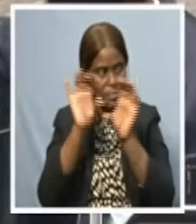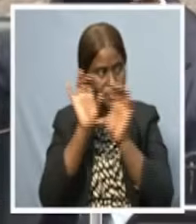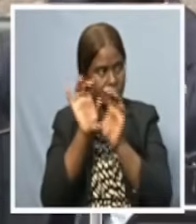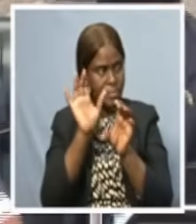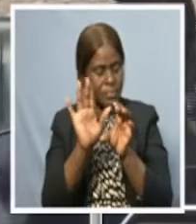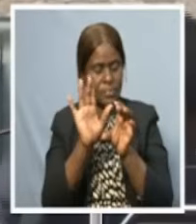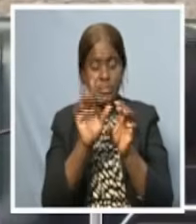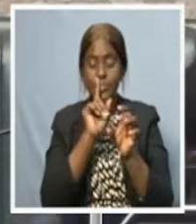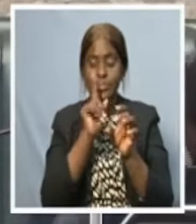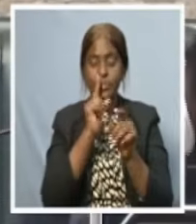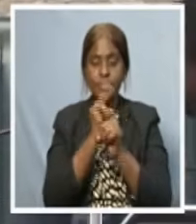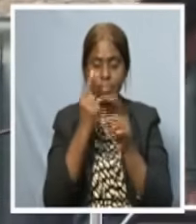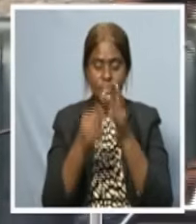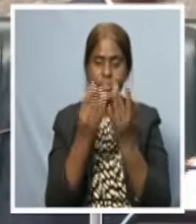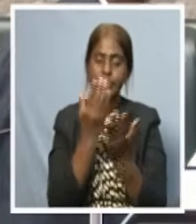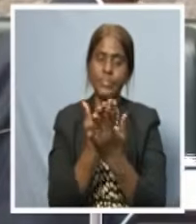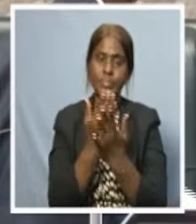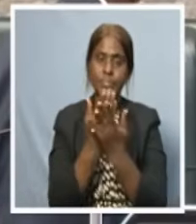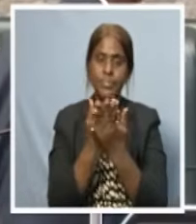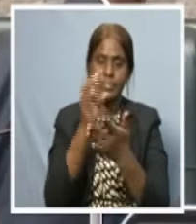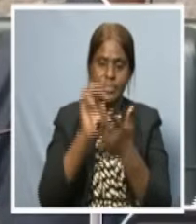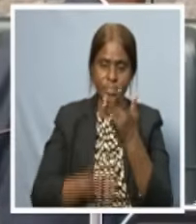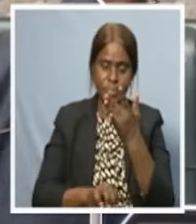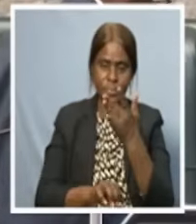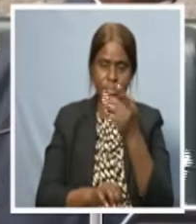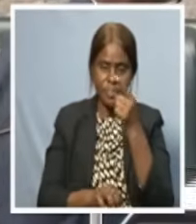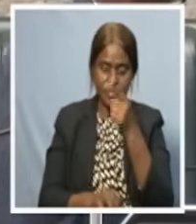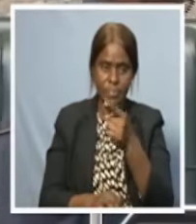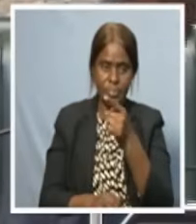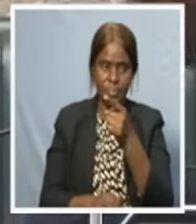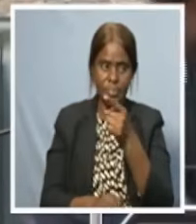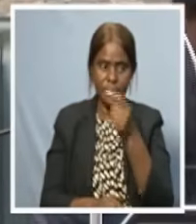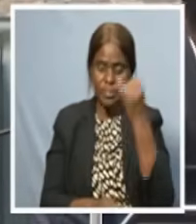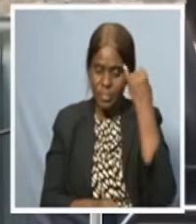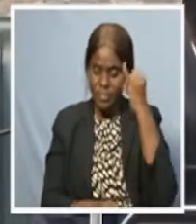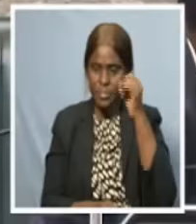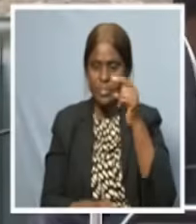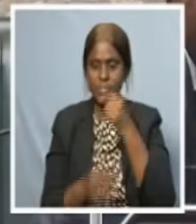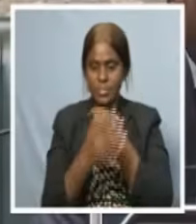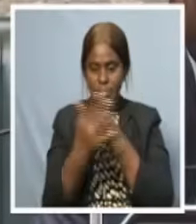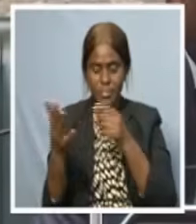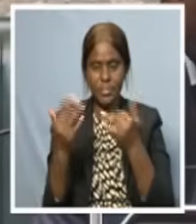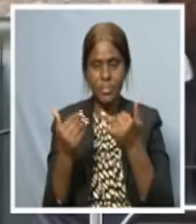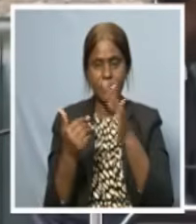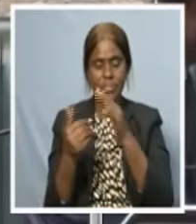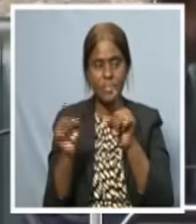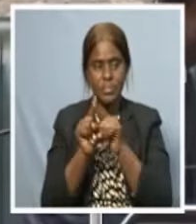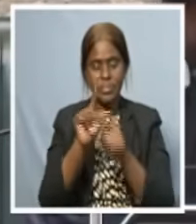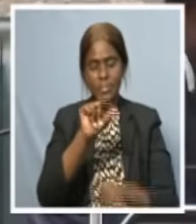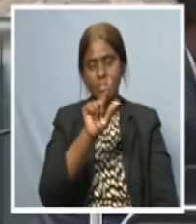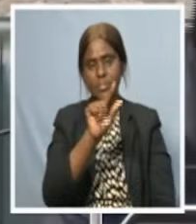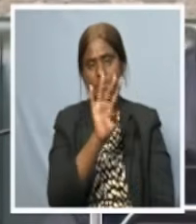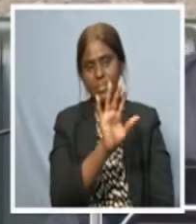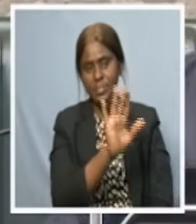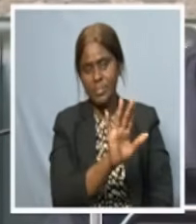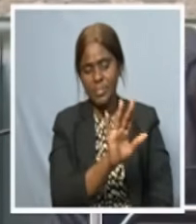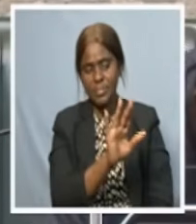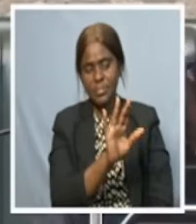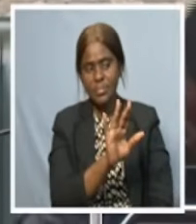conditionalities. It is just the proposal that is removing that particular concept. As things stand, the